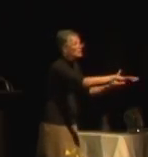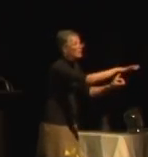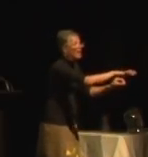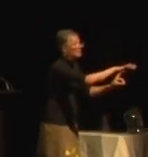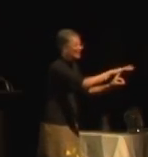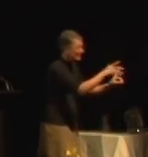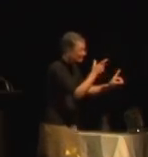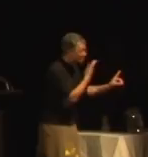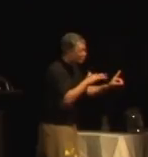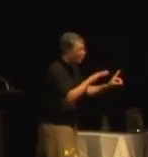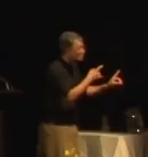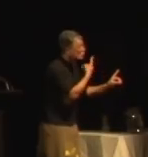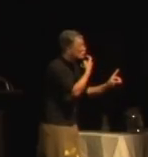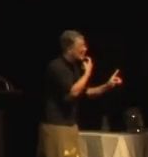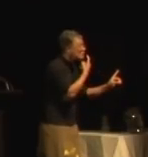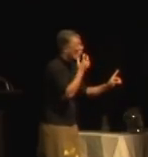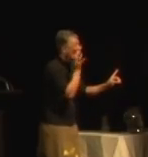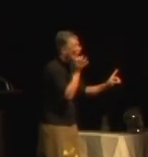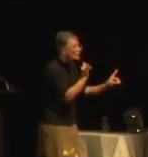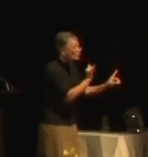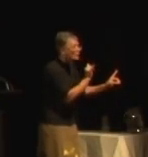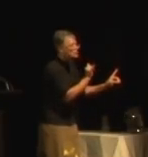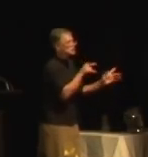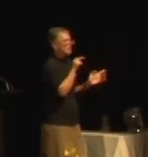tangible manifestation of just what we mean.